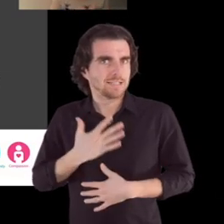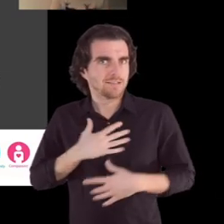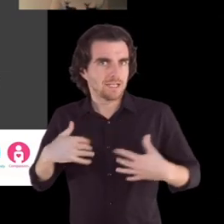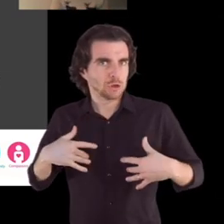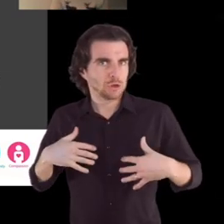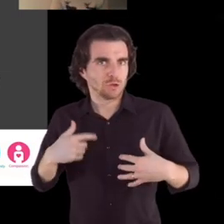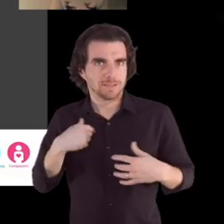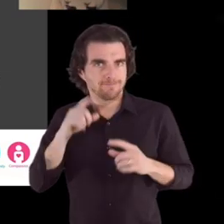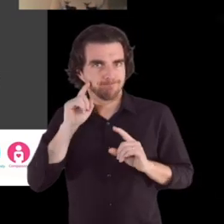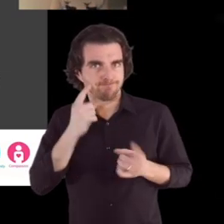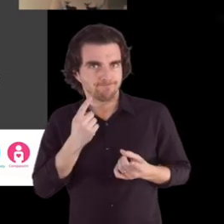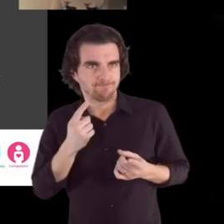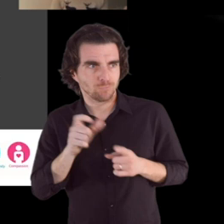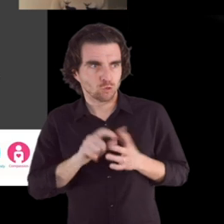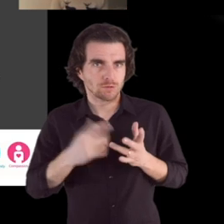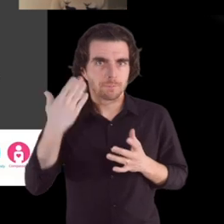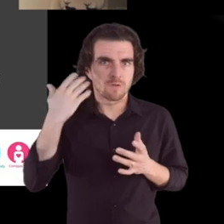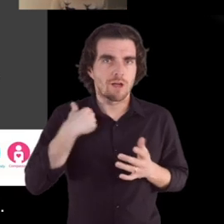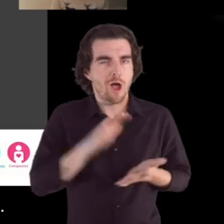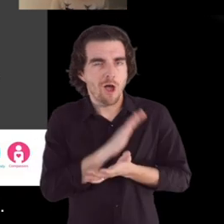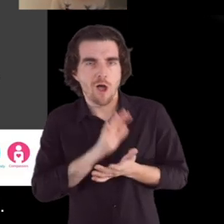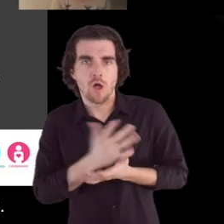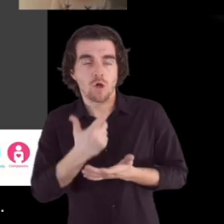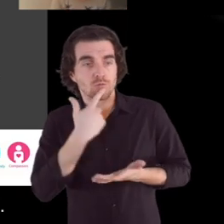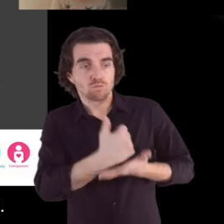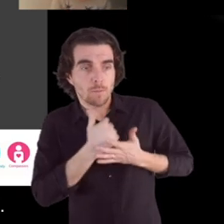around, and we're not able to do the things that we enjoy or have the